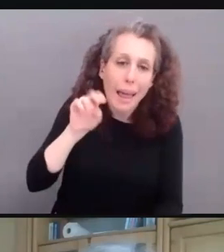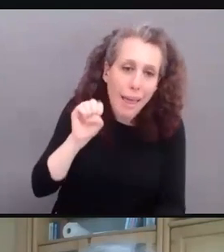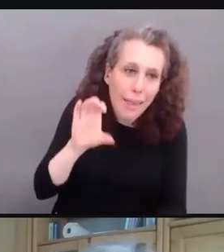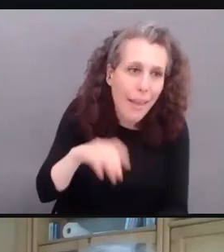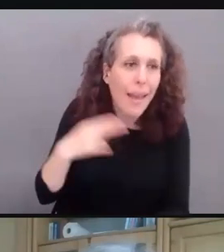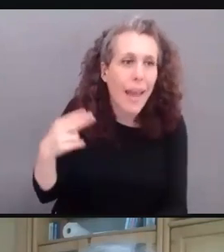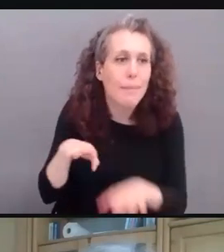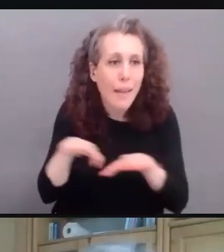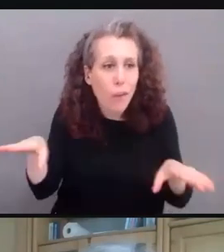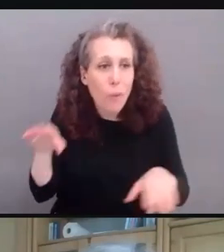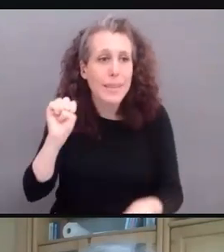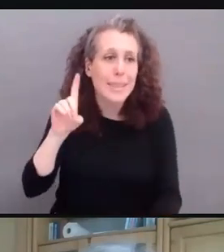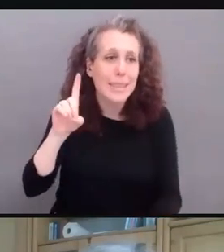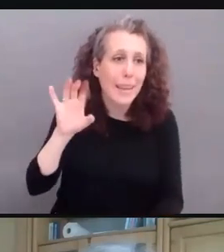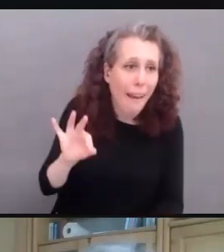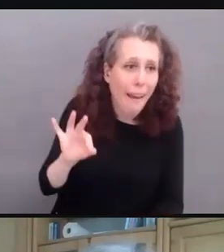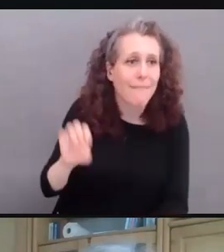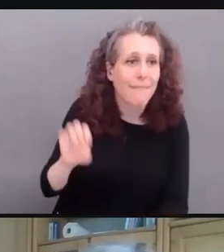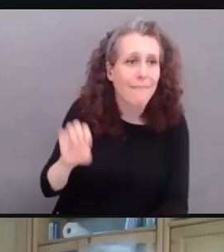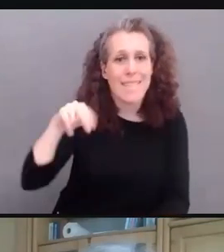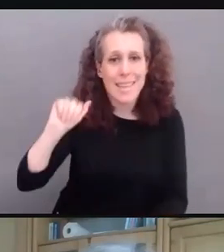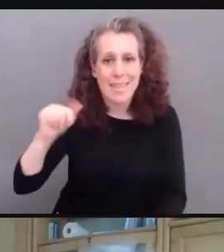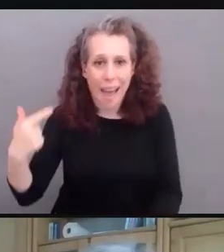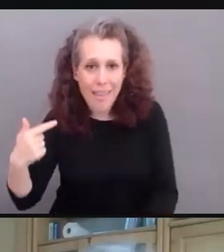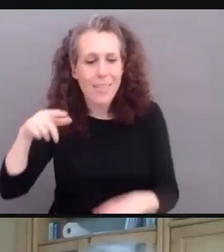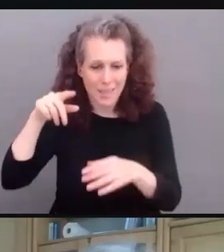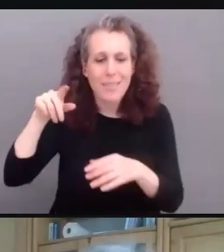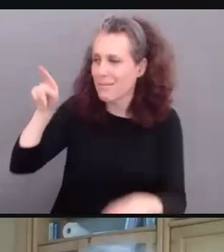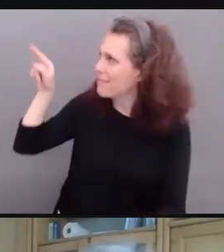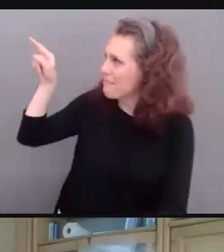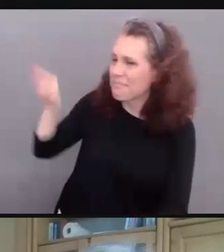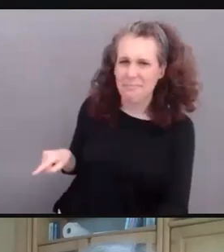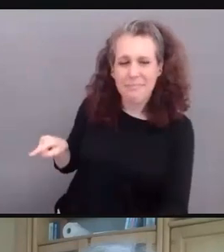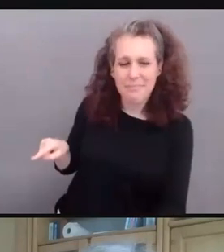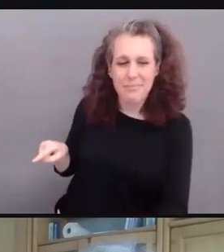Platform, EDF, ENAT. So we had a lot of different